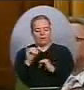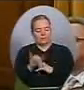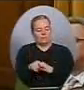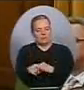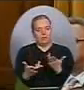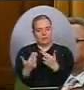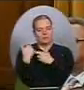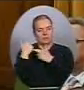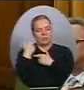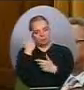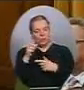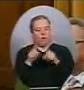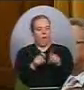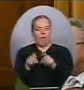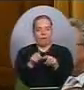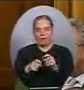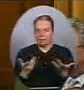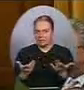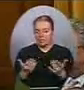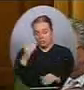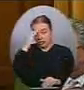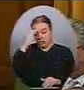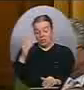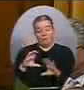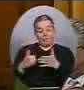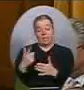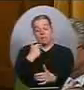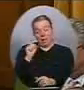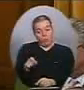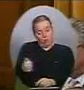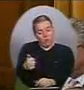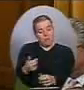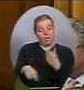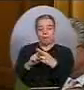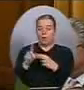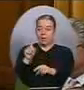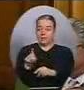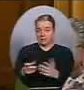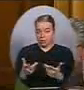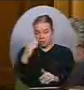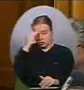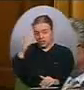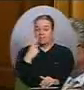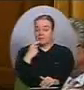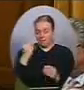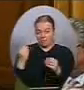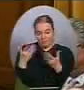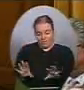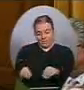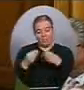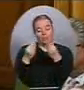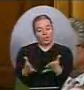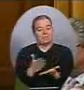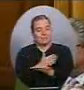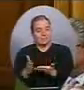the Liberal leader must respond to, is that the Liberal leader, in fact, provided these training sessions on Saturday, April 30th. The